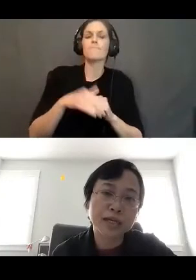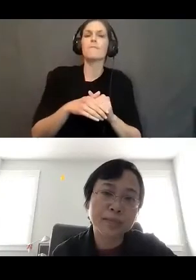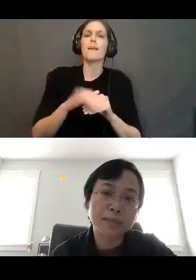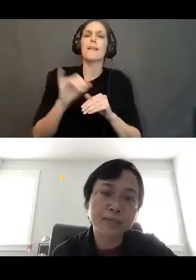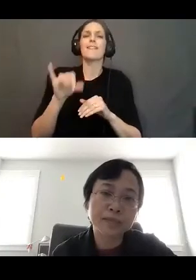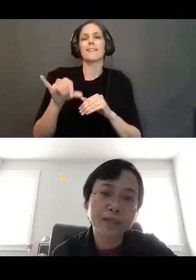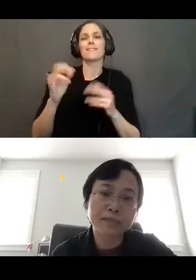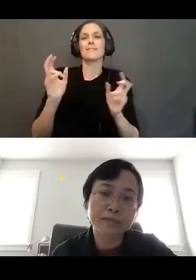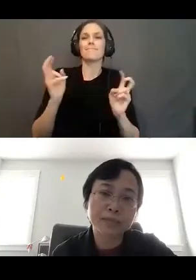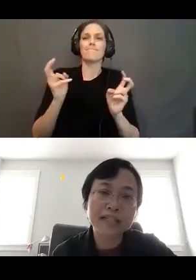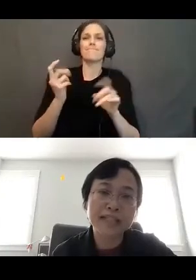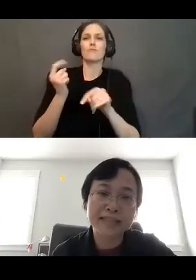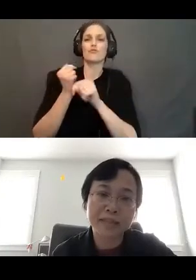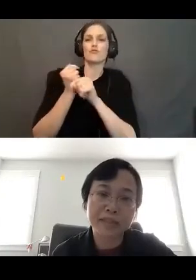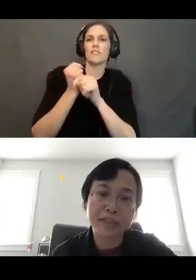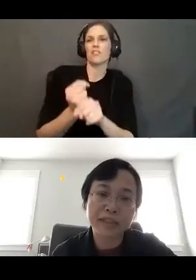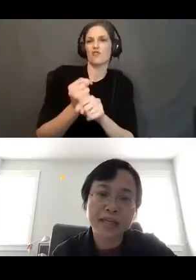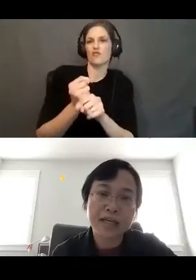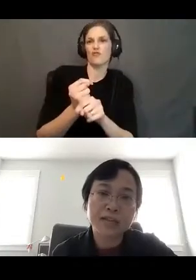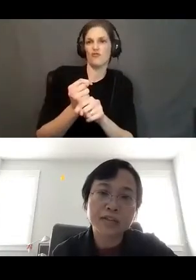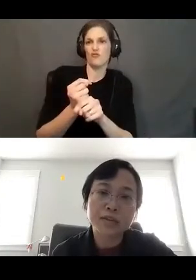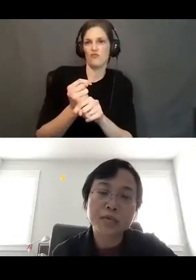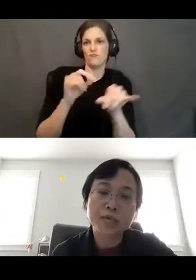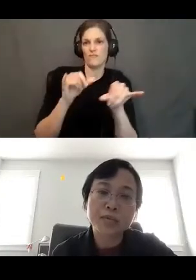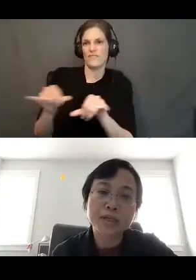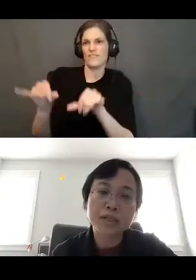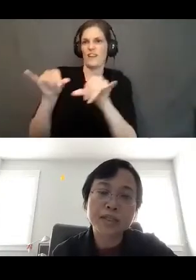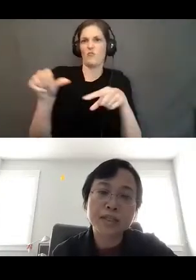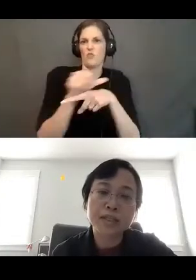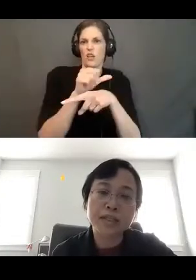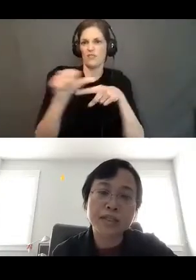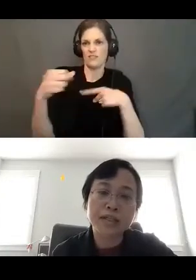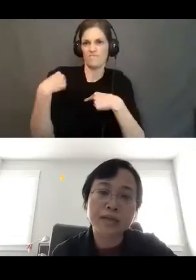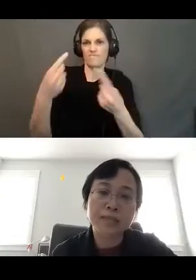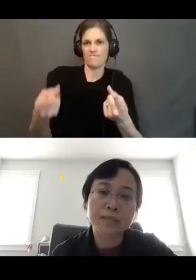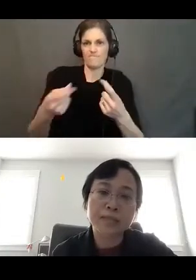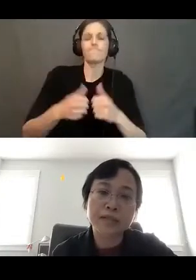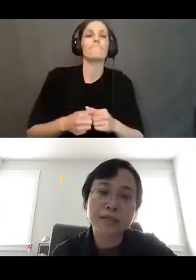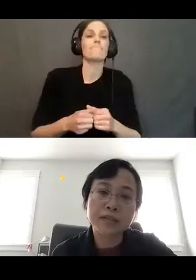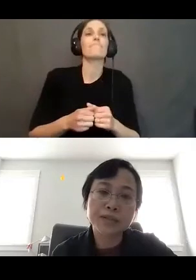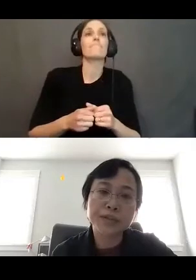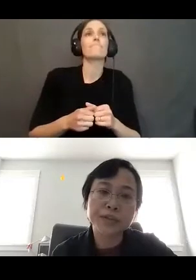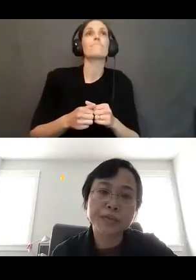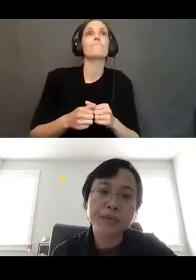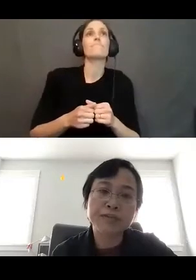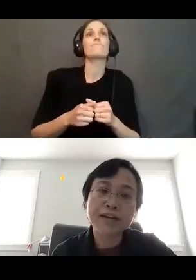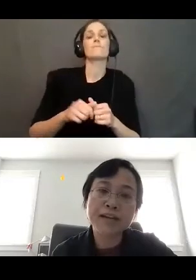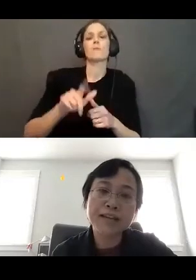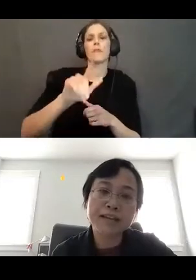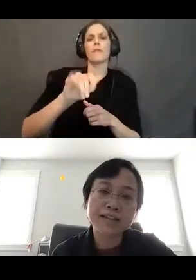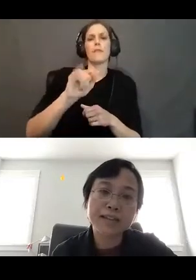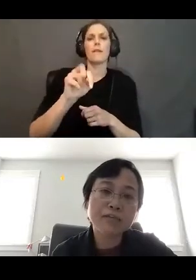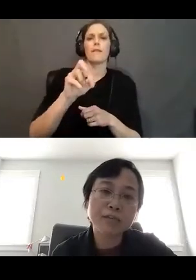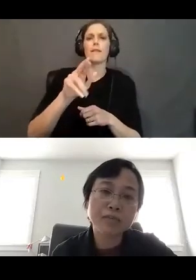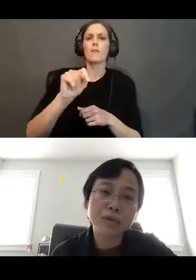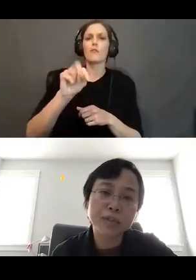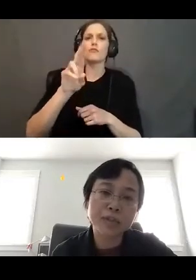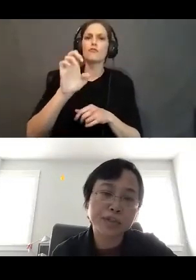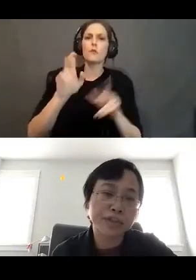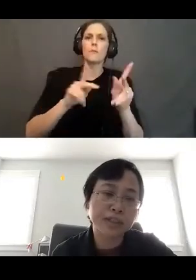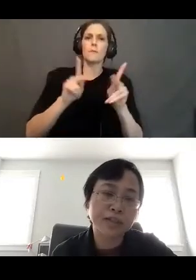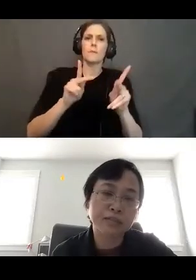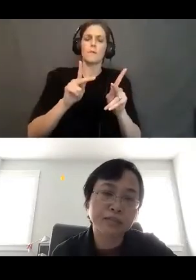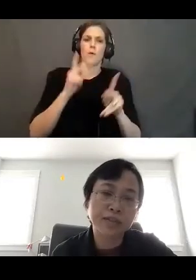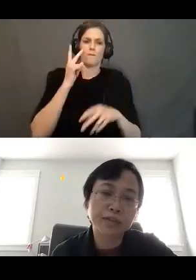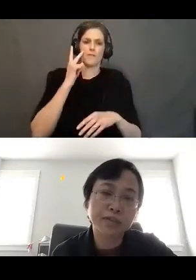traditional practice has been. So with the literature, people have found that the self-report